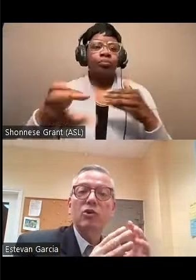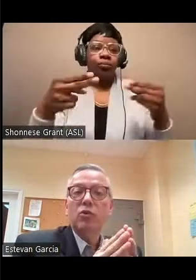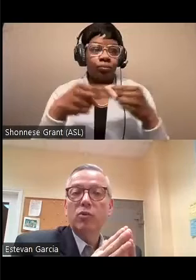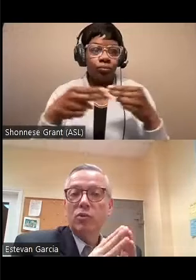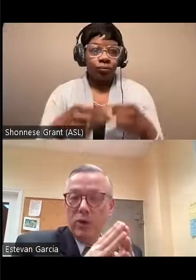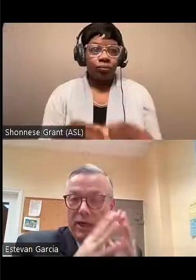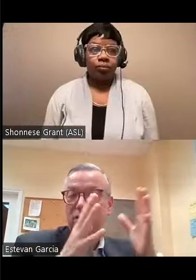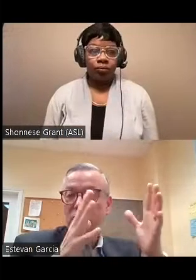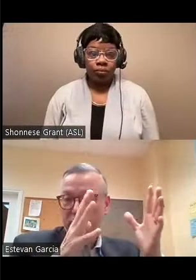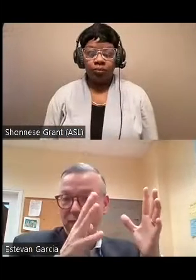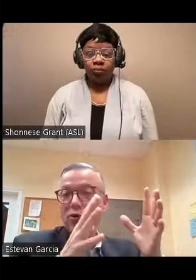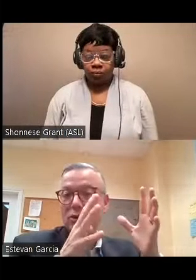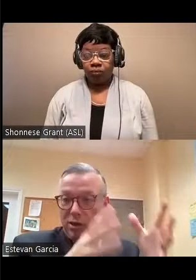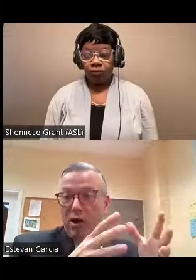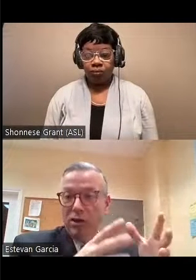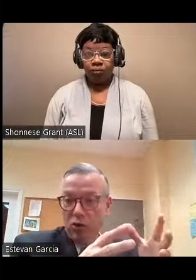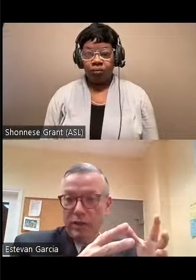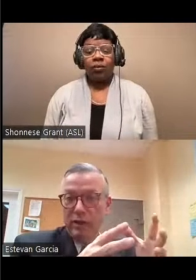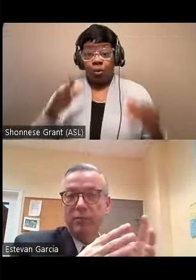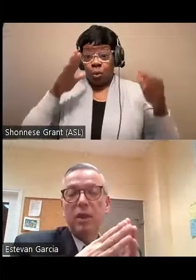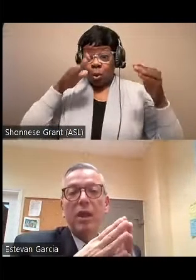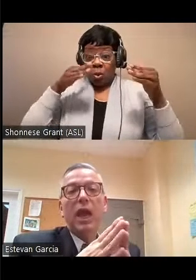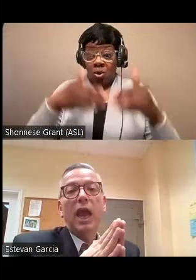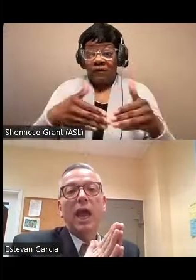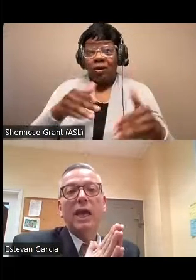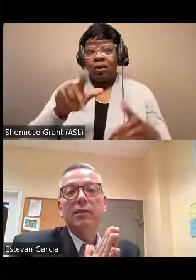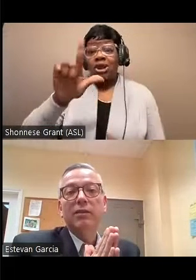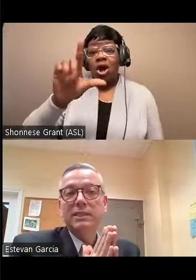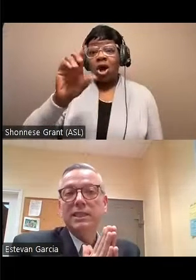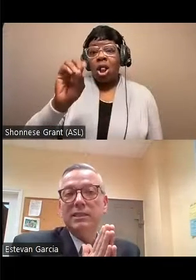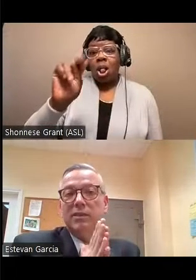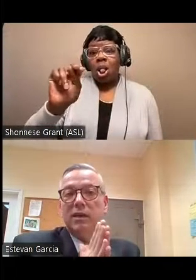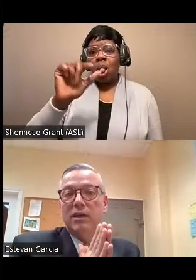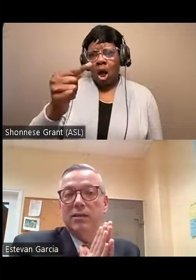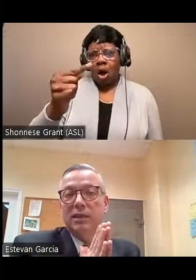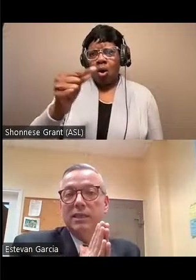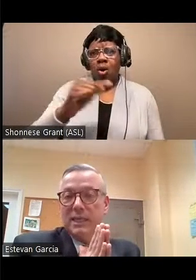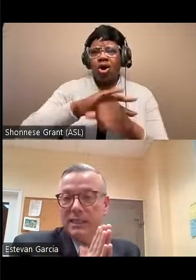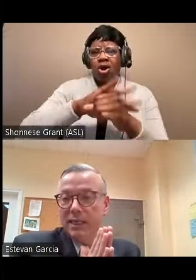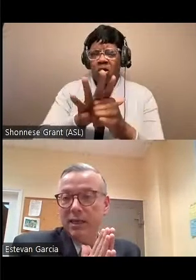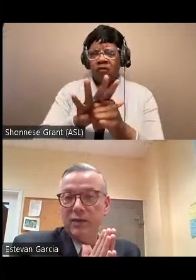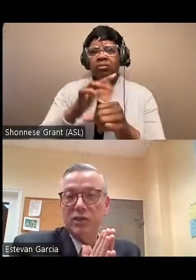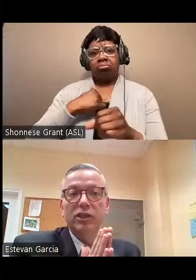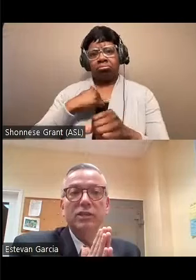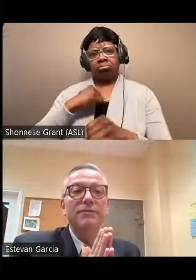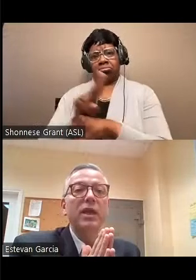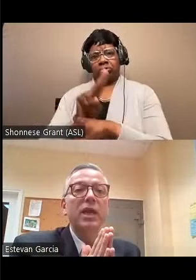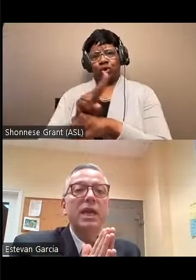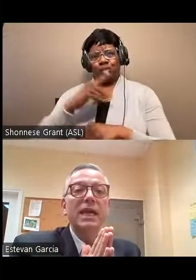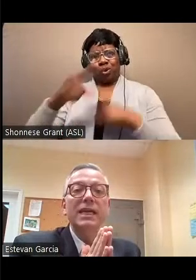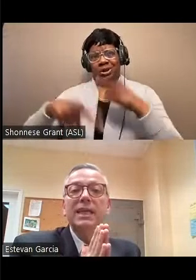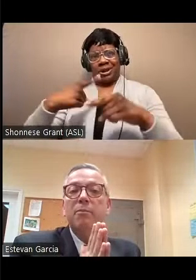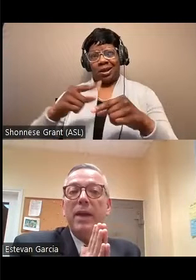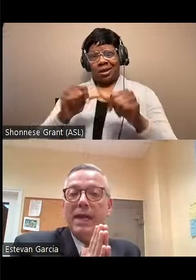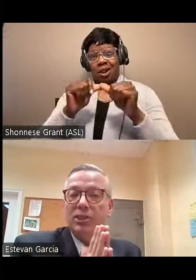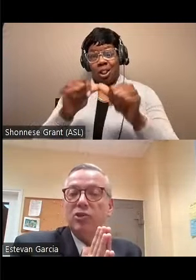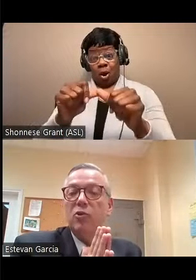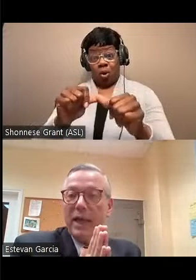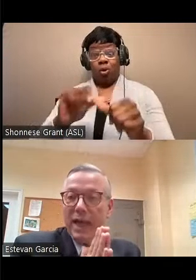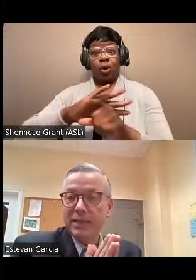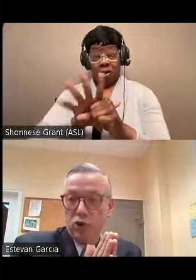Great. So we're gonna focus on long COVID. And this is the CDC definition. It is